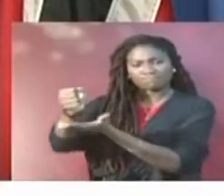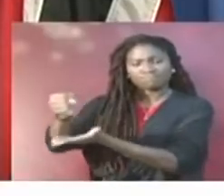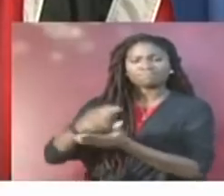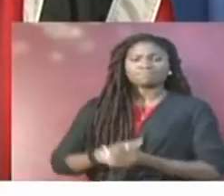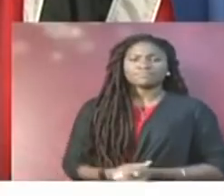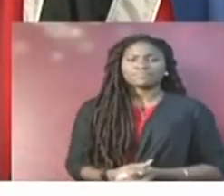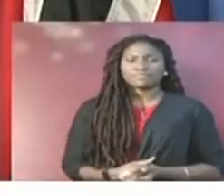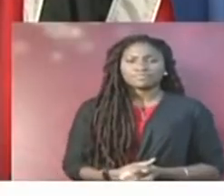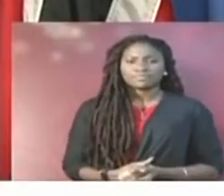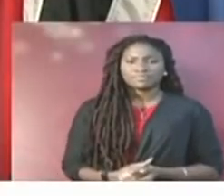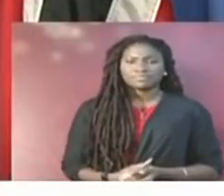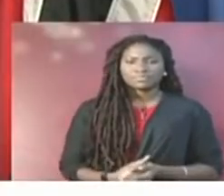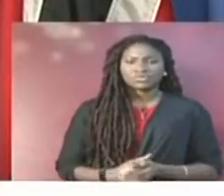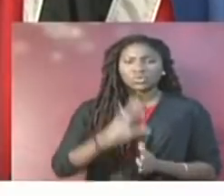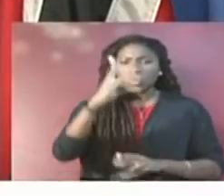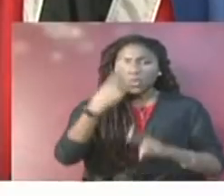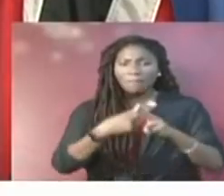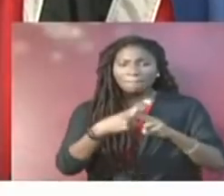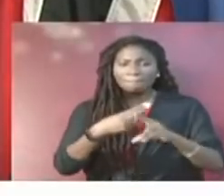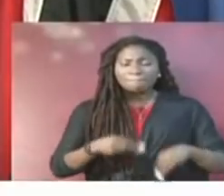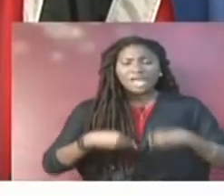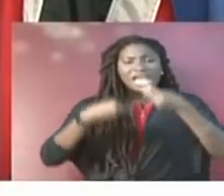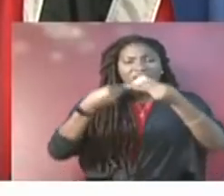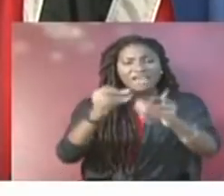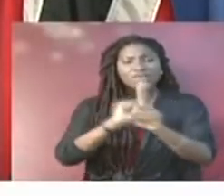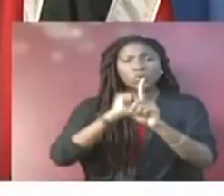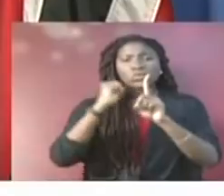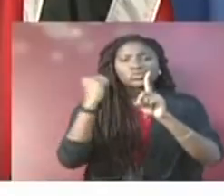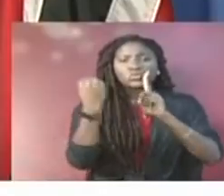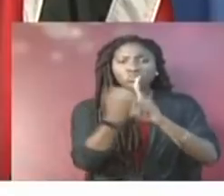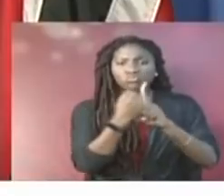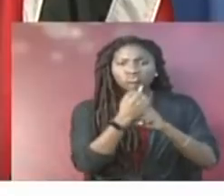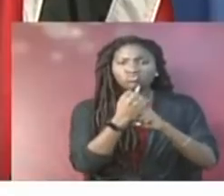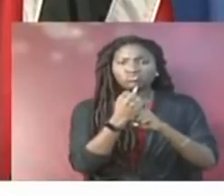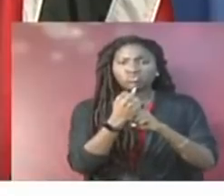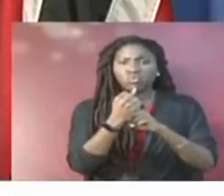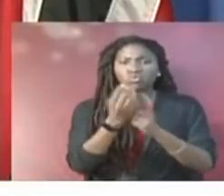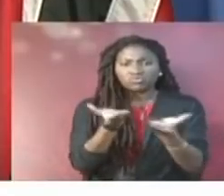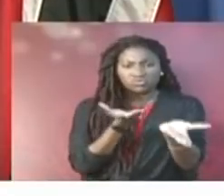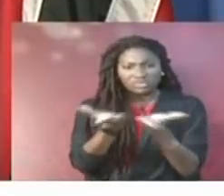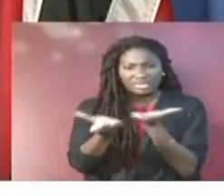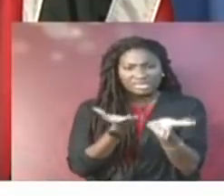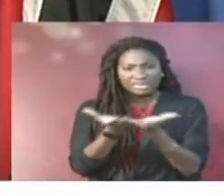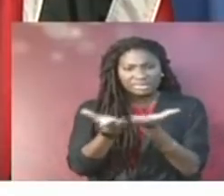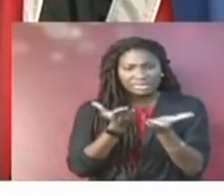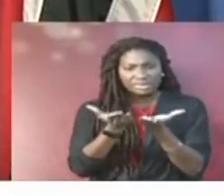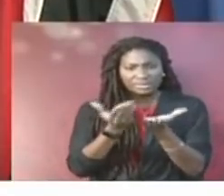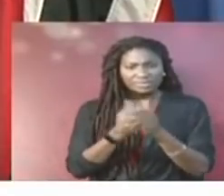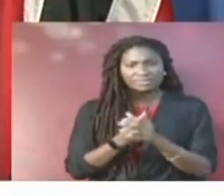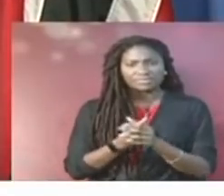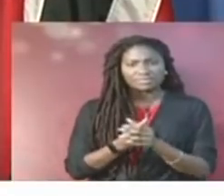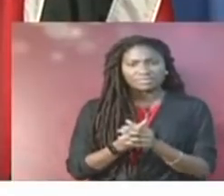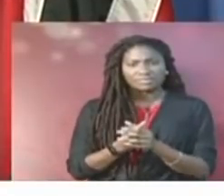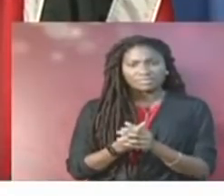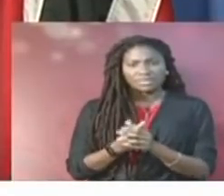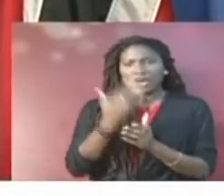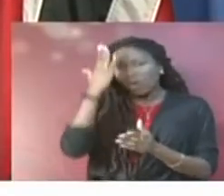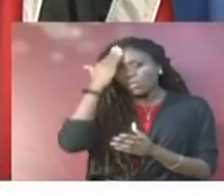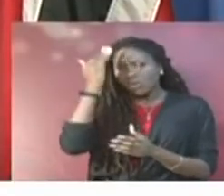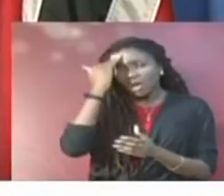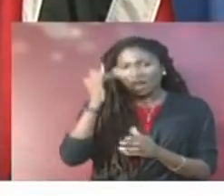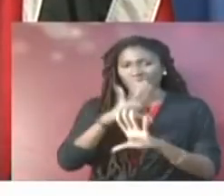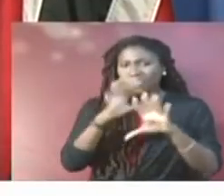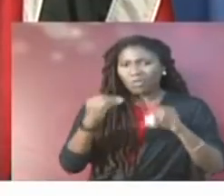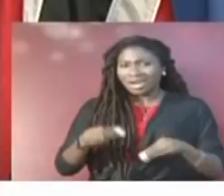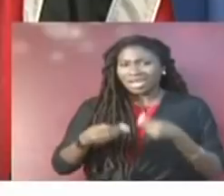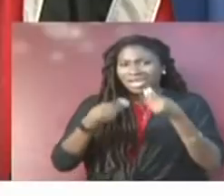the names to the Social Services Ministry. And the reason for that is that we don't want people getting 6 and 7 and 8 times when others don't